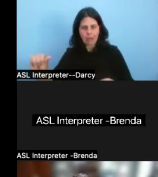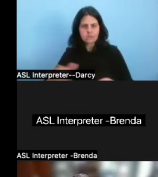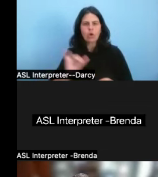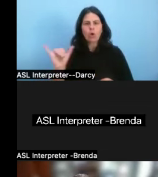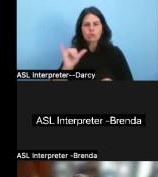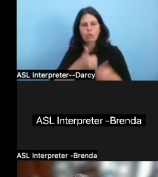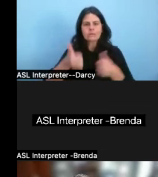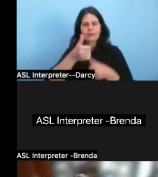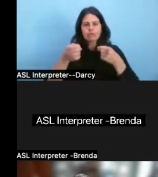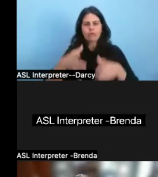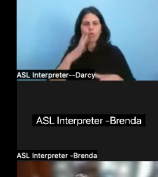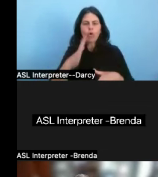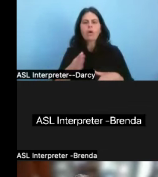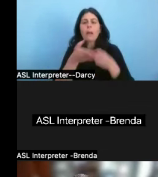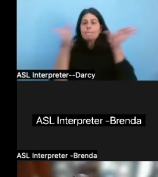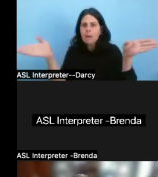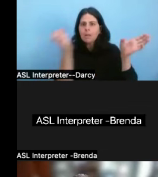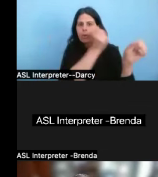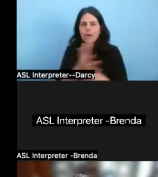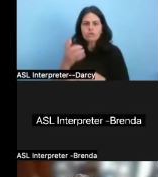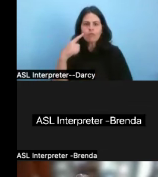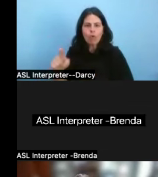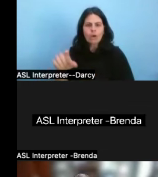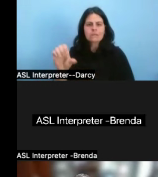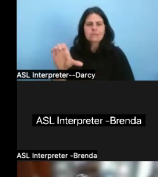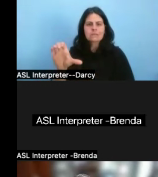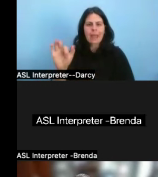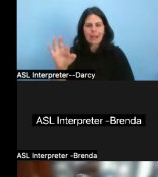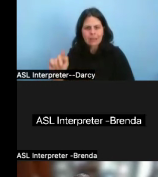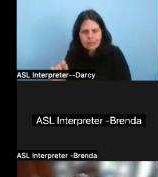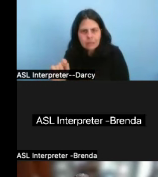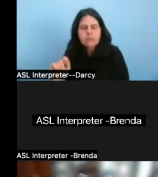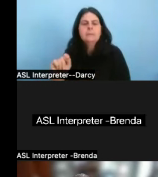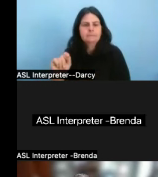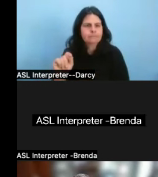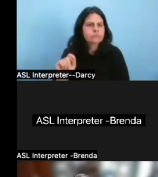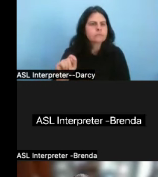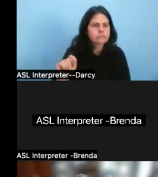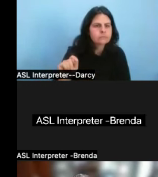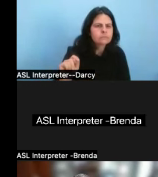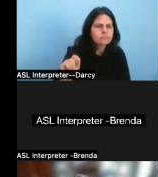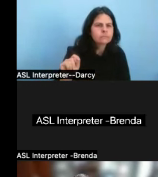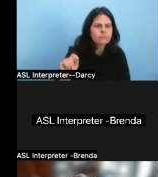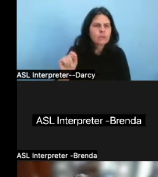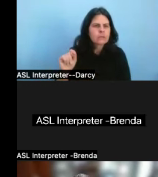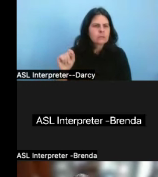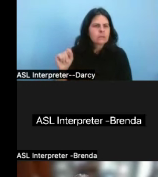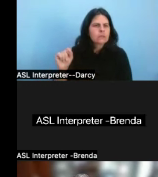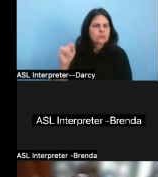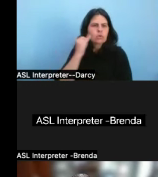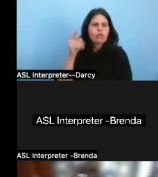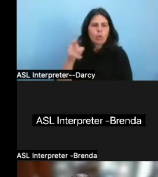and Preparedness for SCEC. And if you aren't currently on our email list, like to join, it's free. Just go to